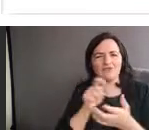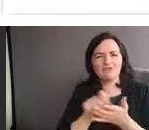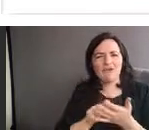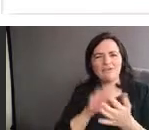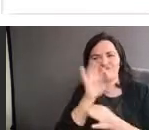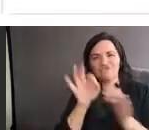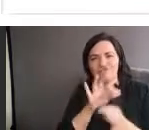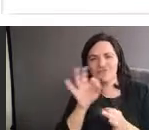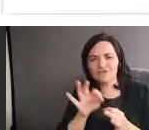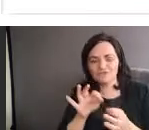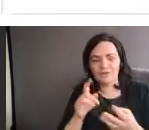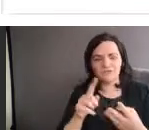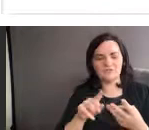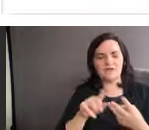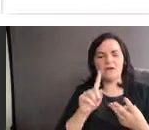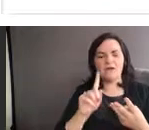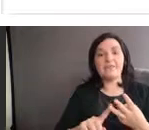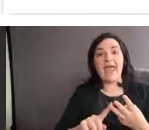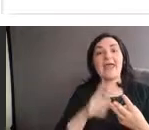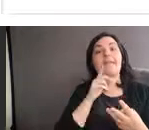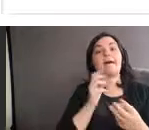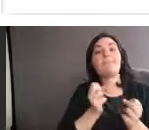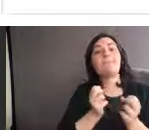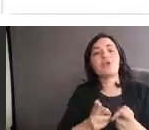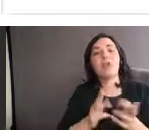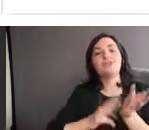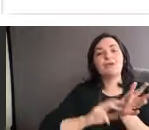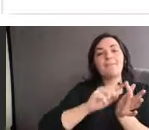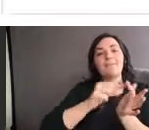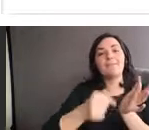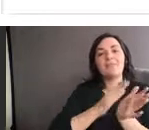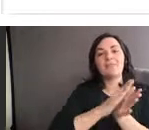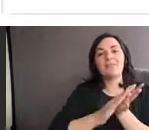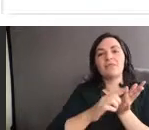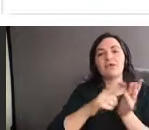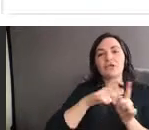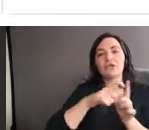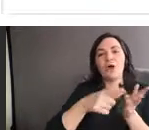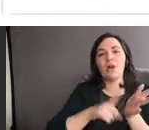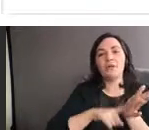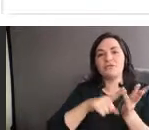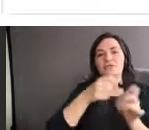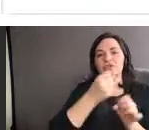methodology, which will probably help you to shape up your ideas.